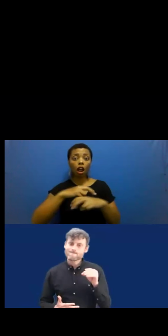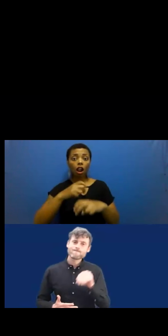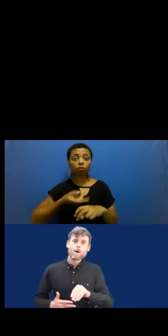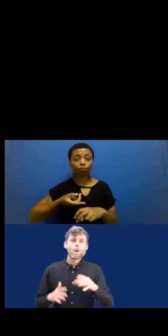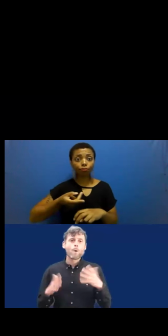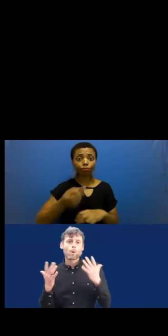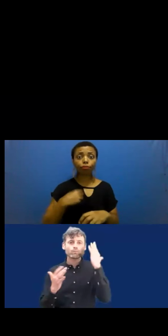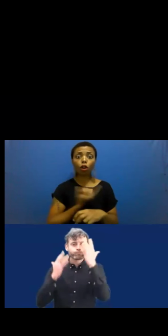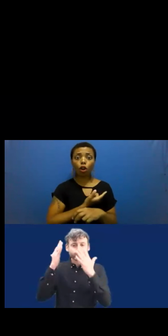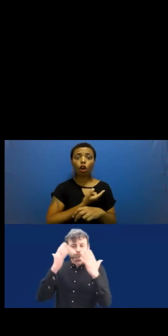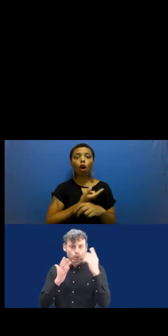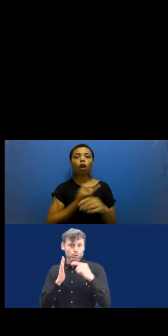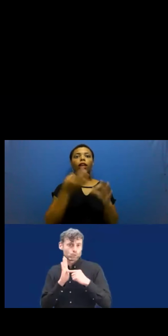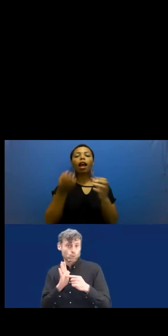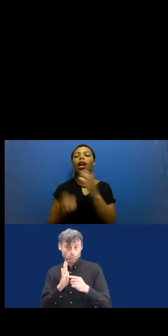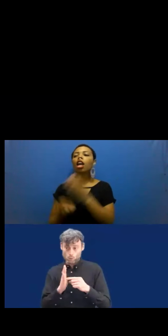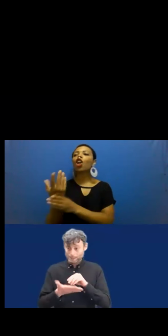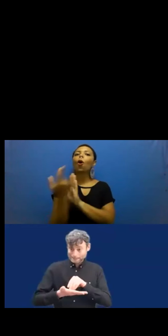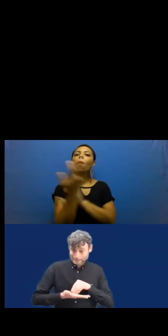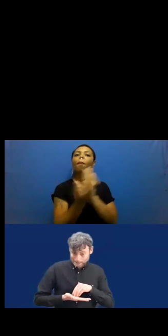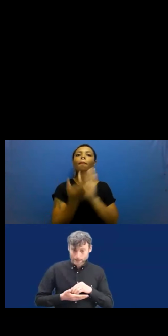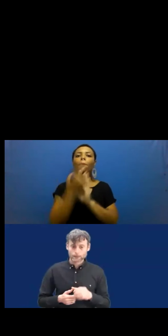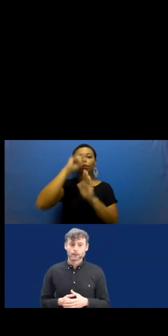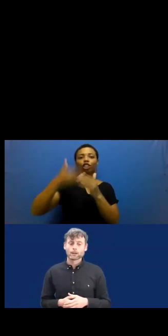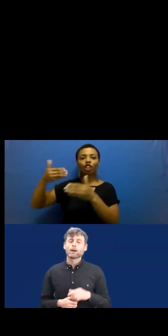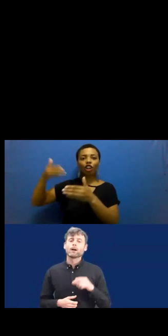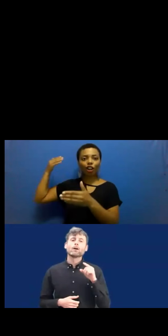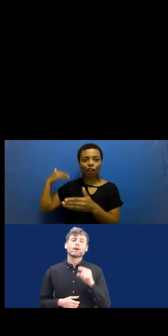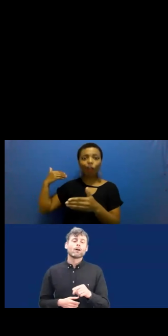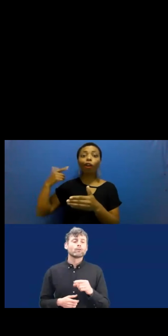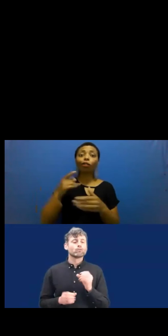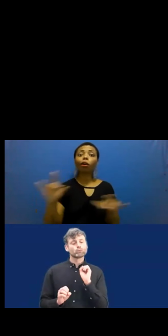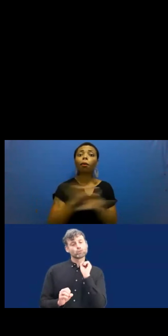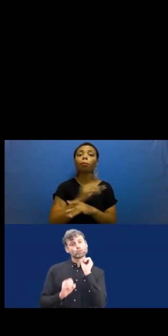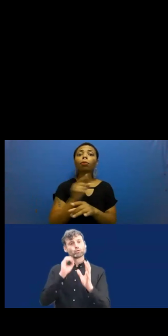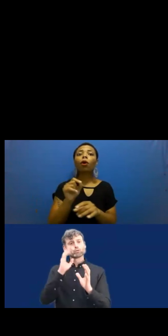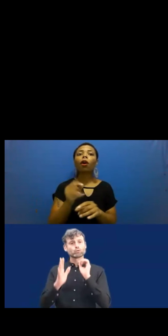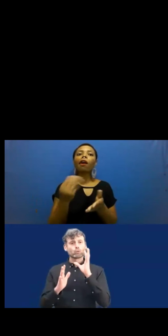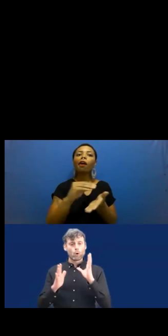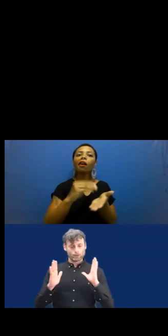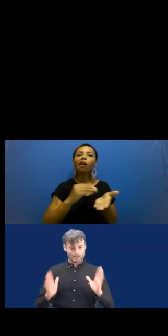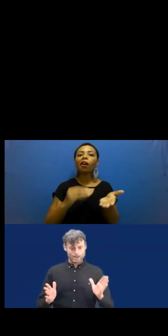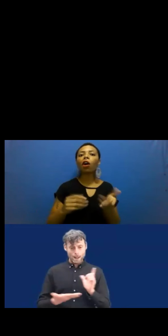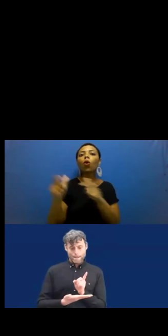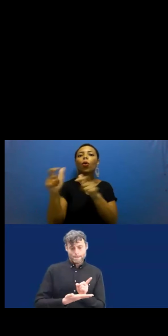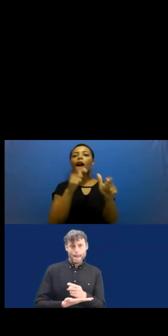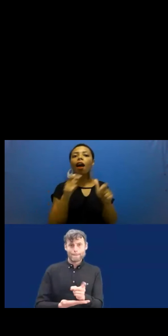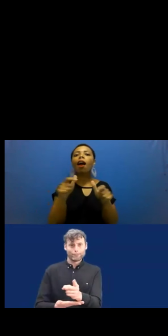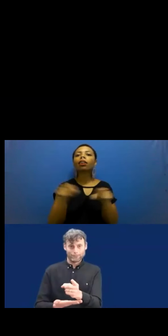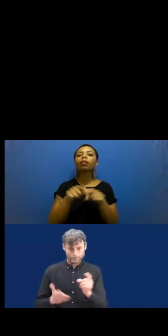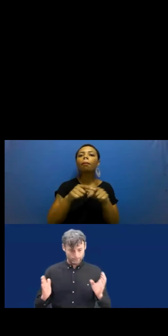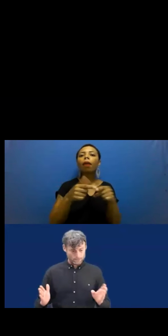map, with a focus on key elements like time, locations, and setting. The analysis used